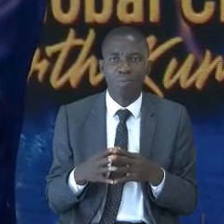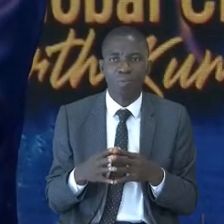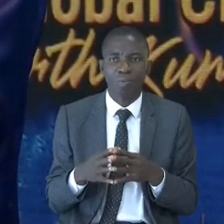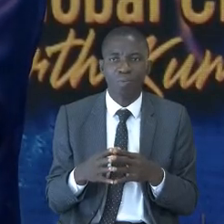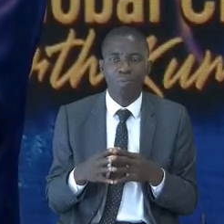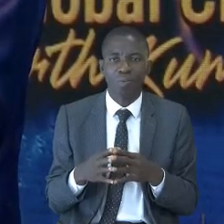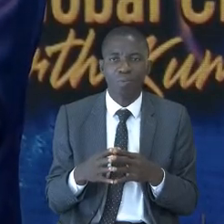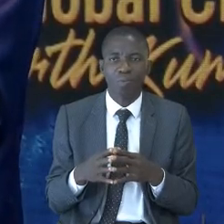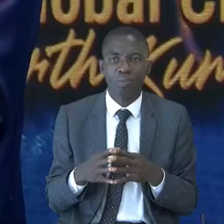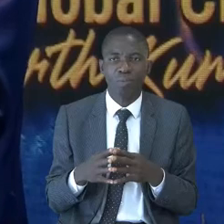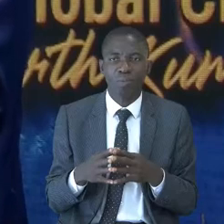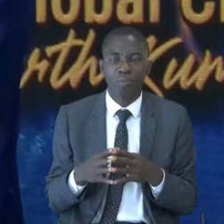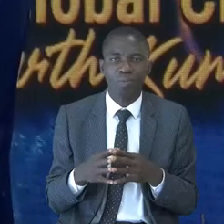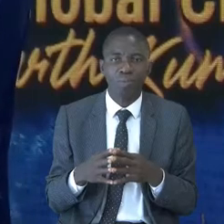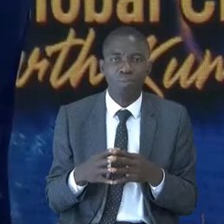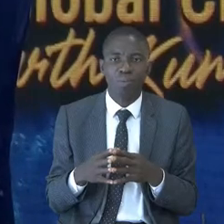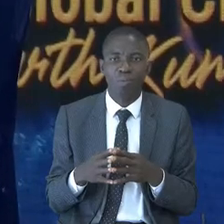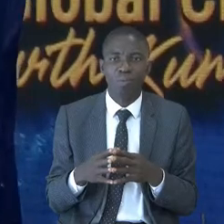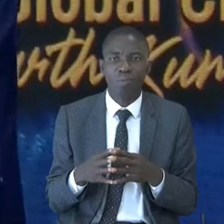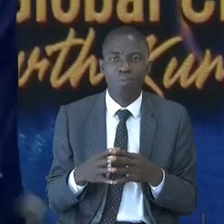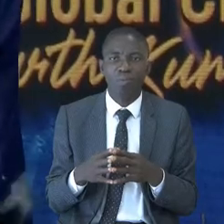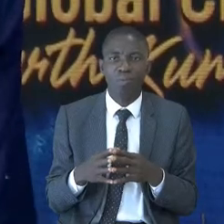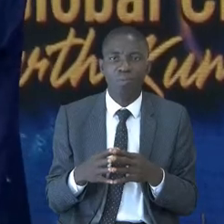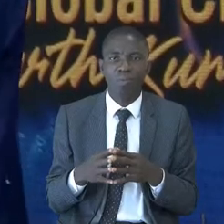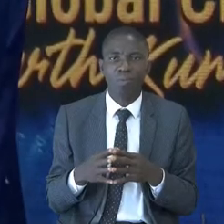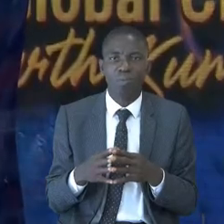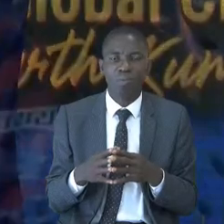Signify to us if you have covered your own area.